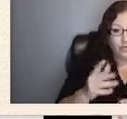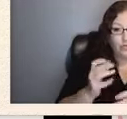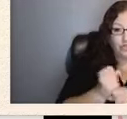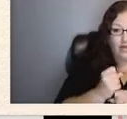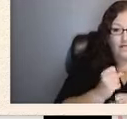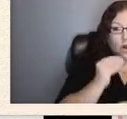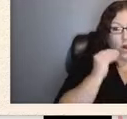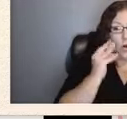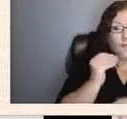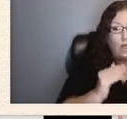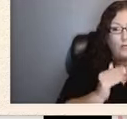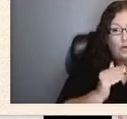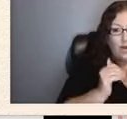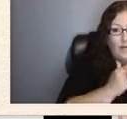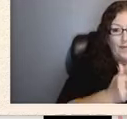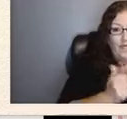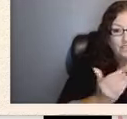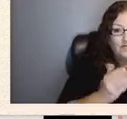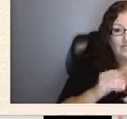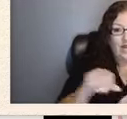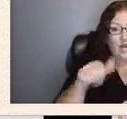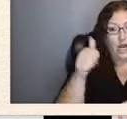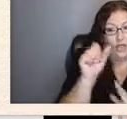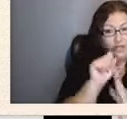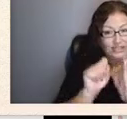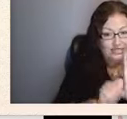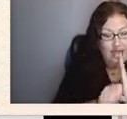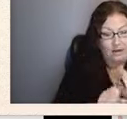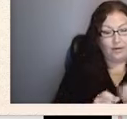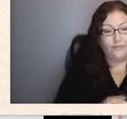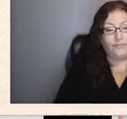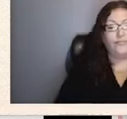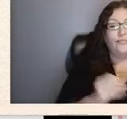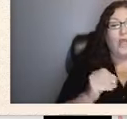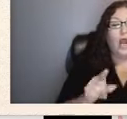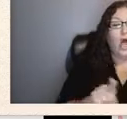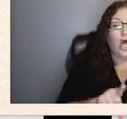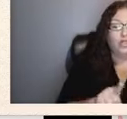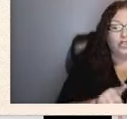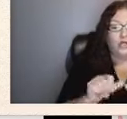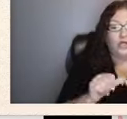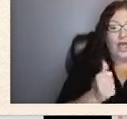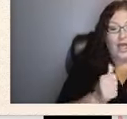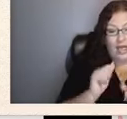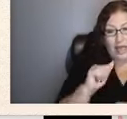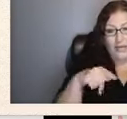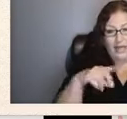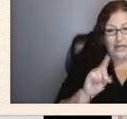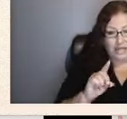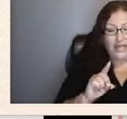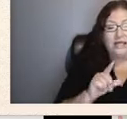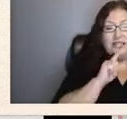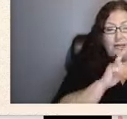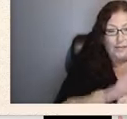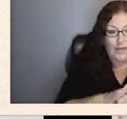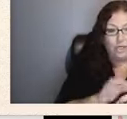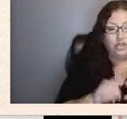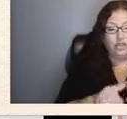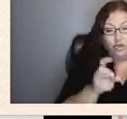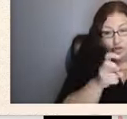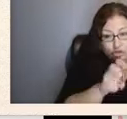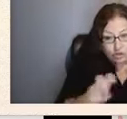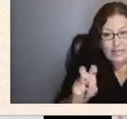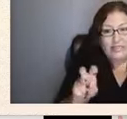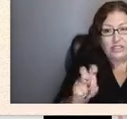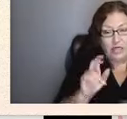services in another state. Also, the Agency for Persons with Disabilities is committed to transitioning individuals